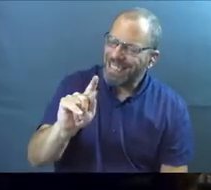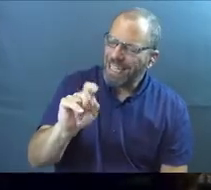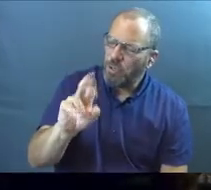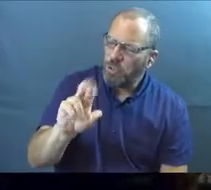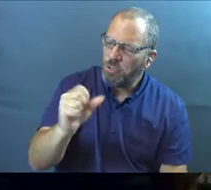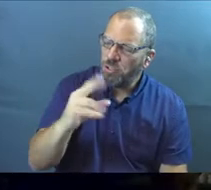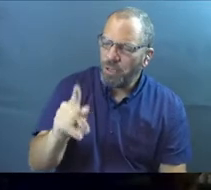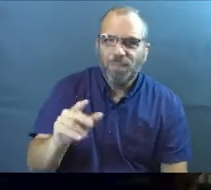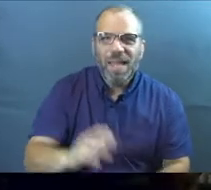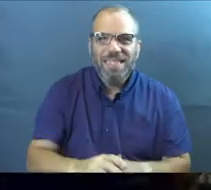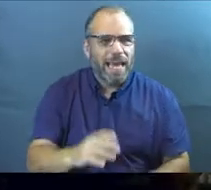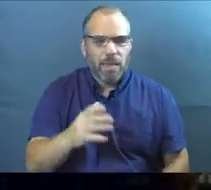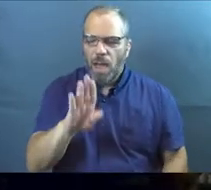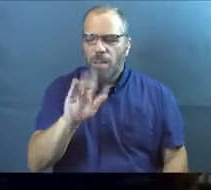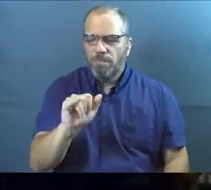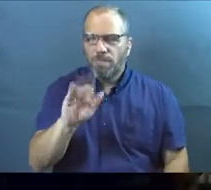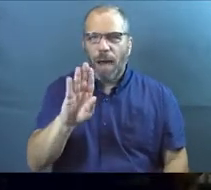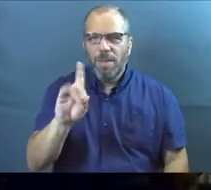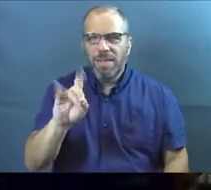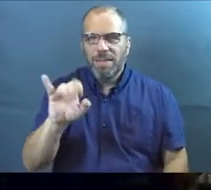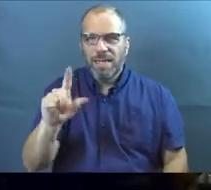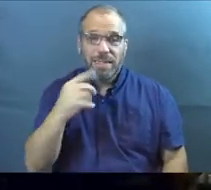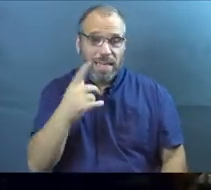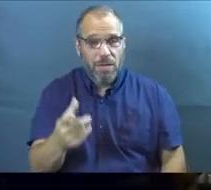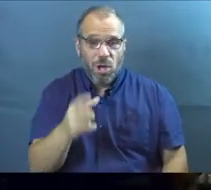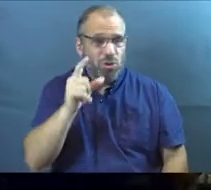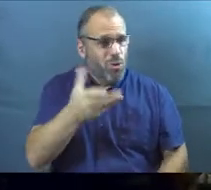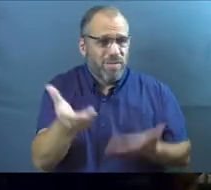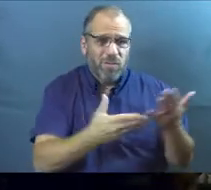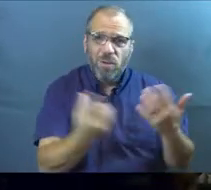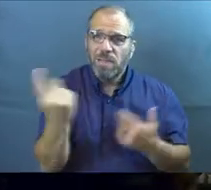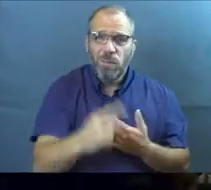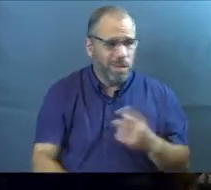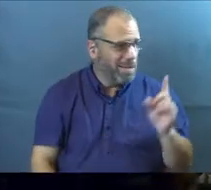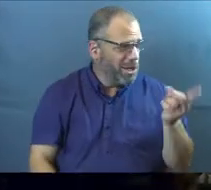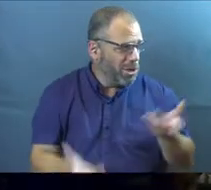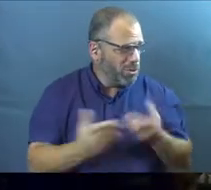It's that, like Bob Dylan said, you got to serve somebody.